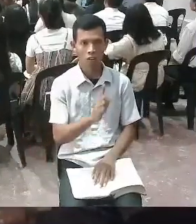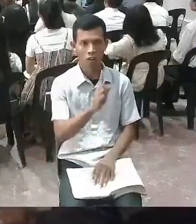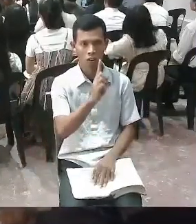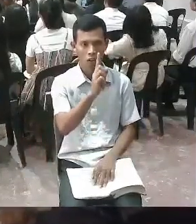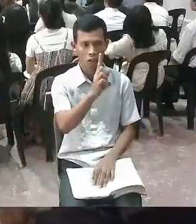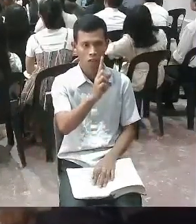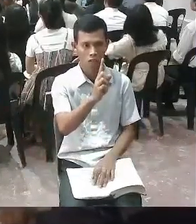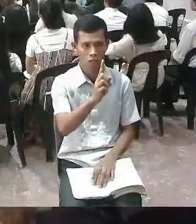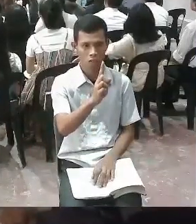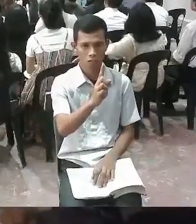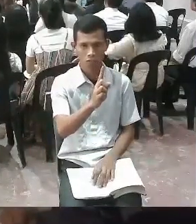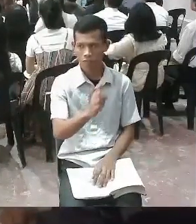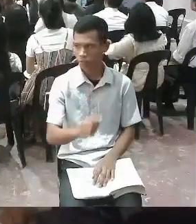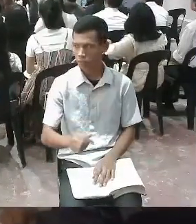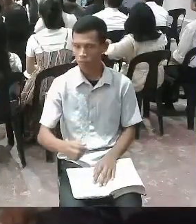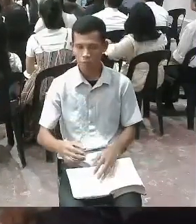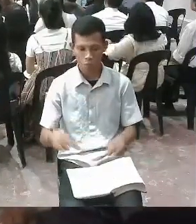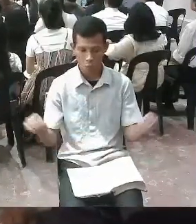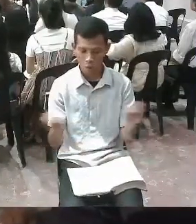empty chairs,